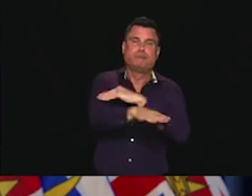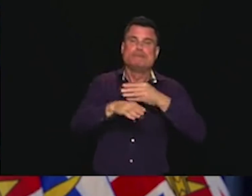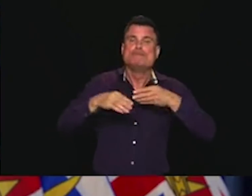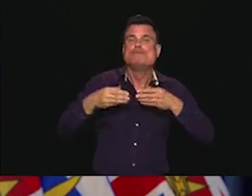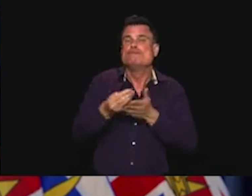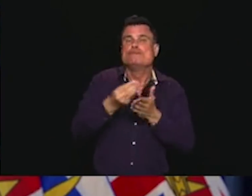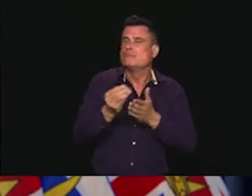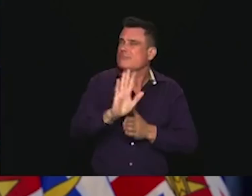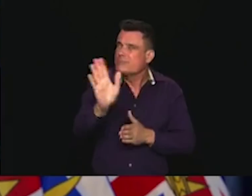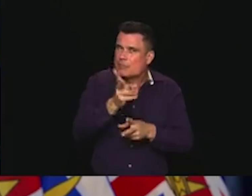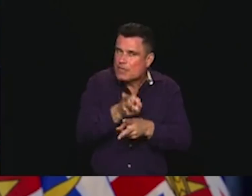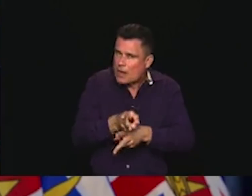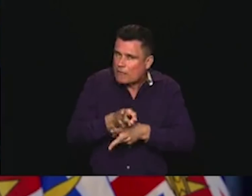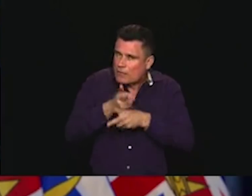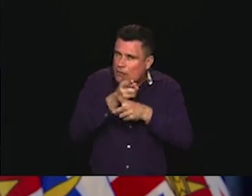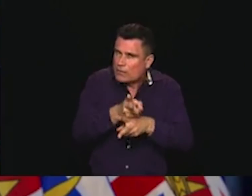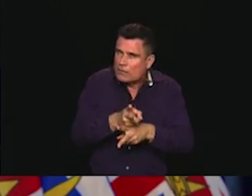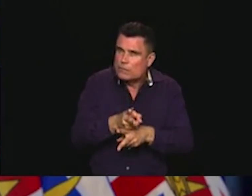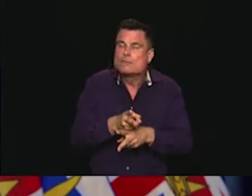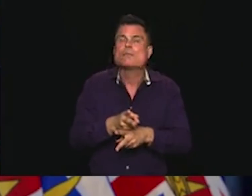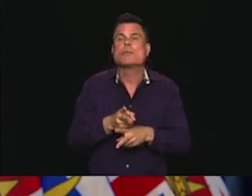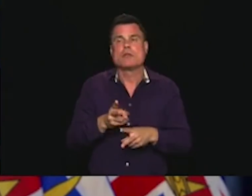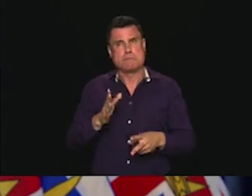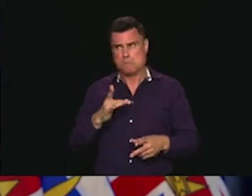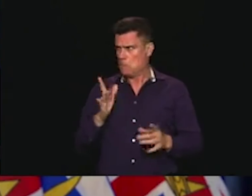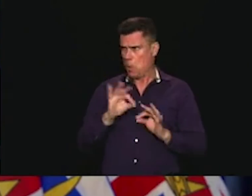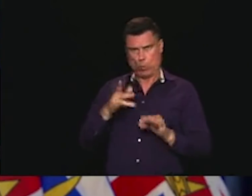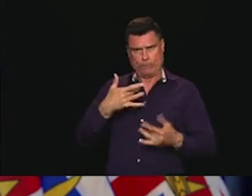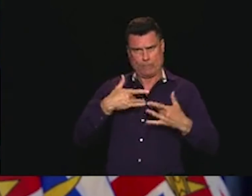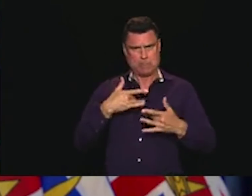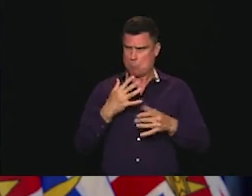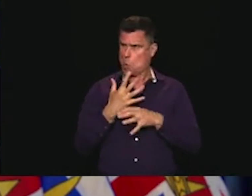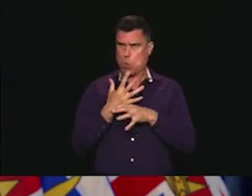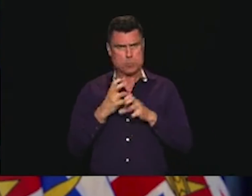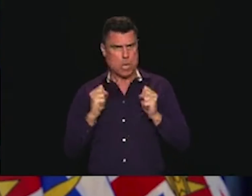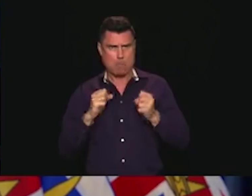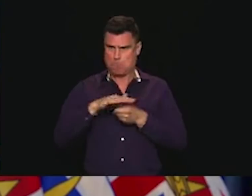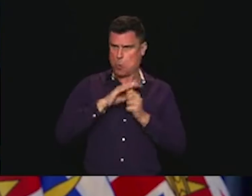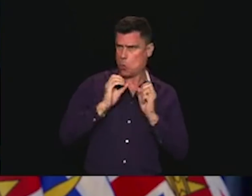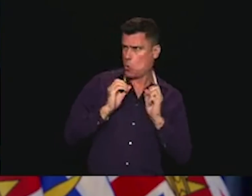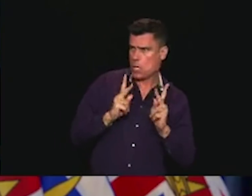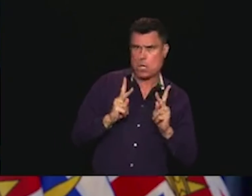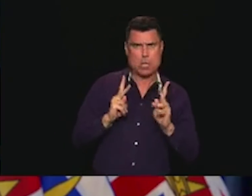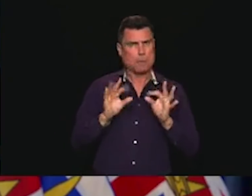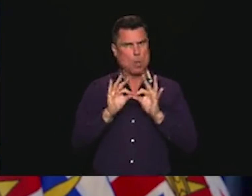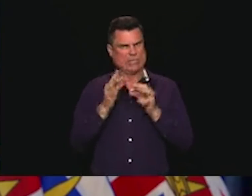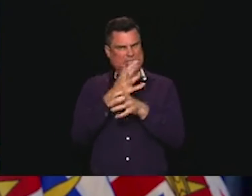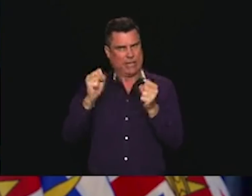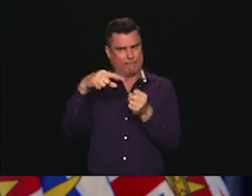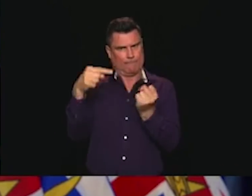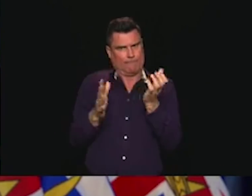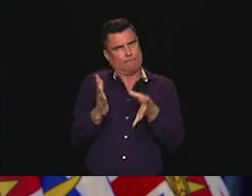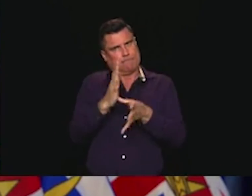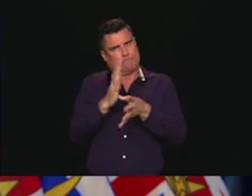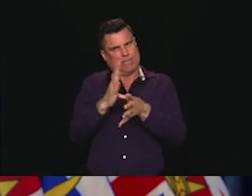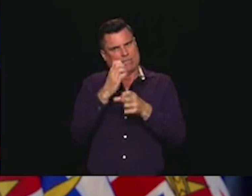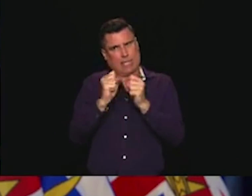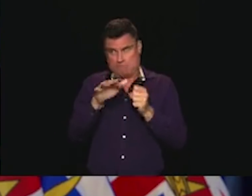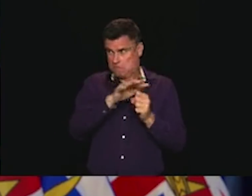As people in BC are no doubt aware, today is an important milestone for our province. Today is the first day that many